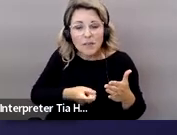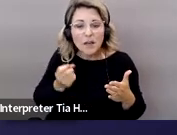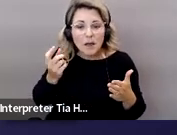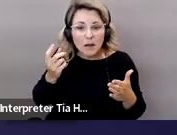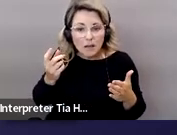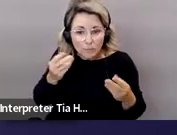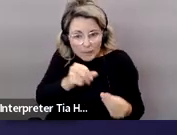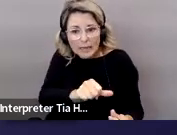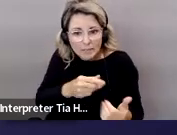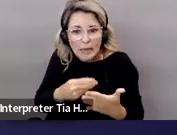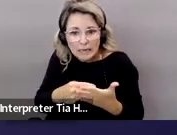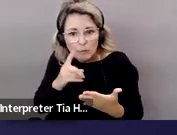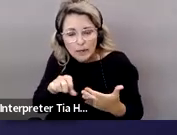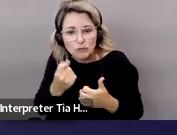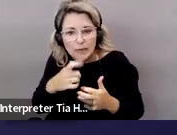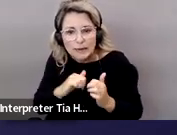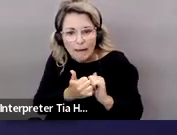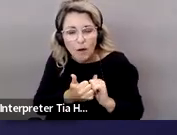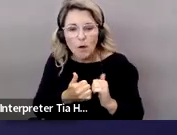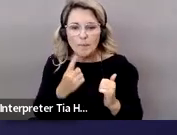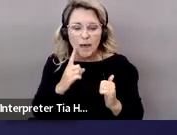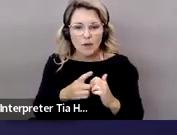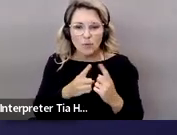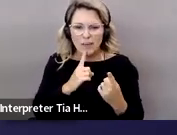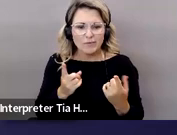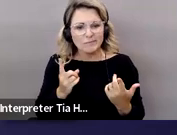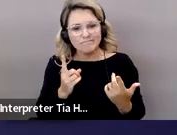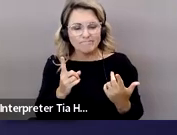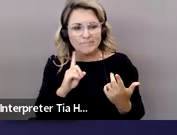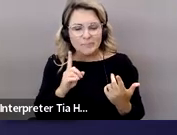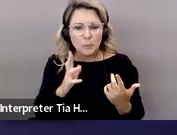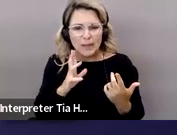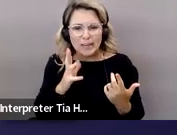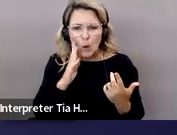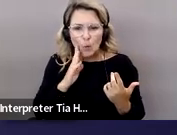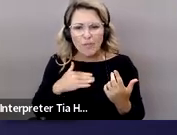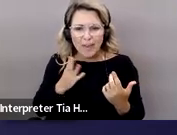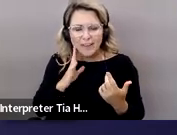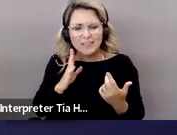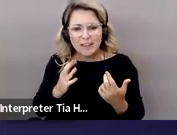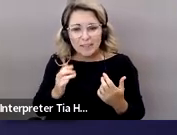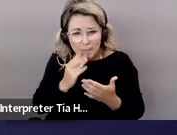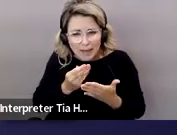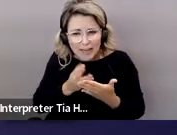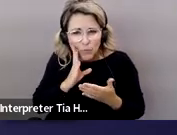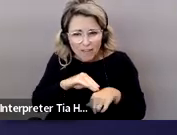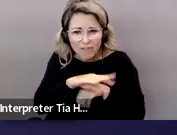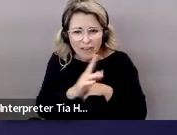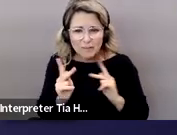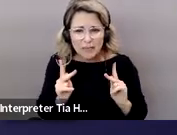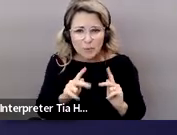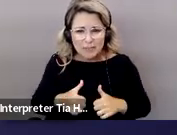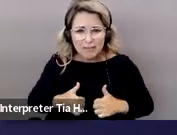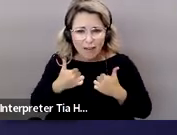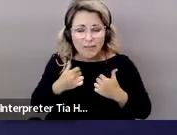an interest in developing programs that affect people's lives and promote inclusion.